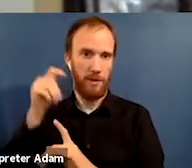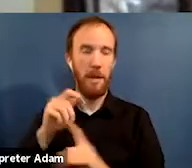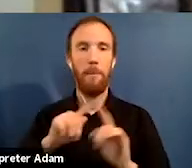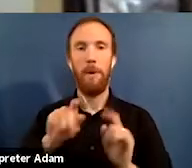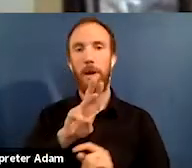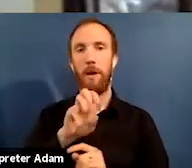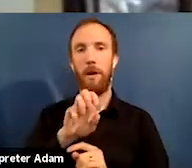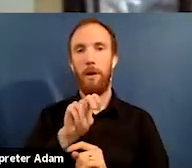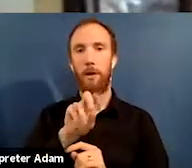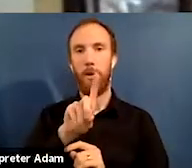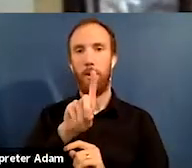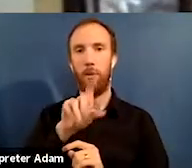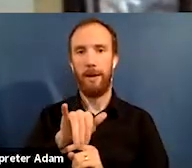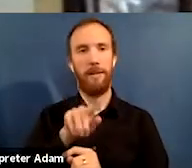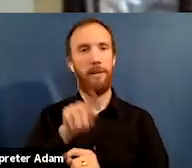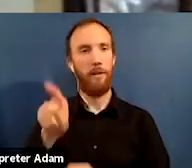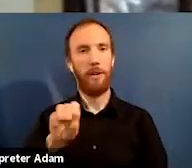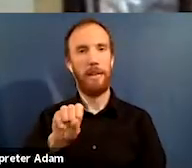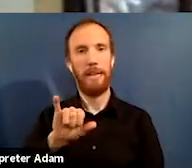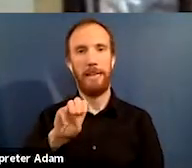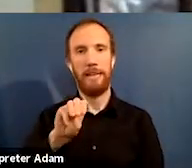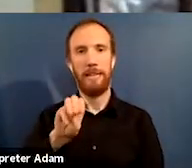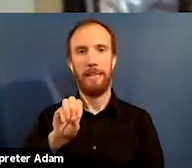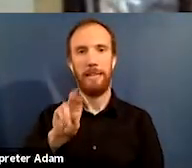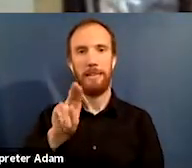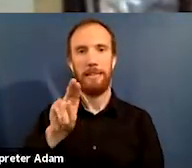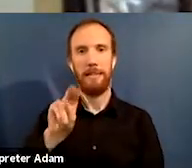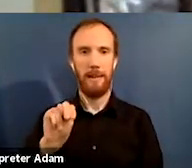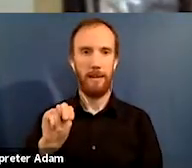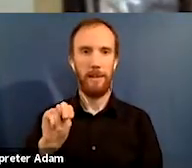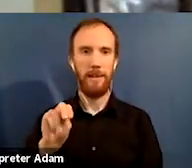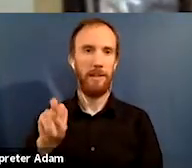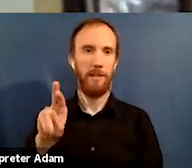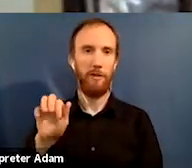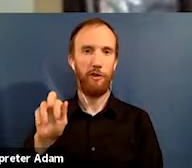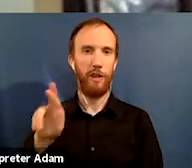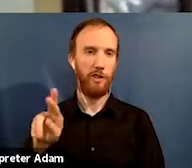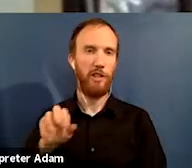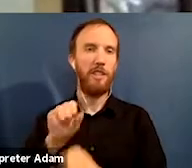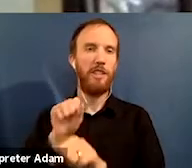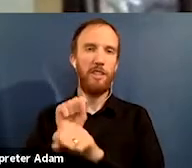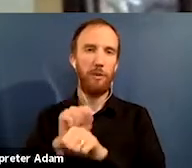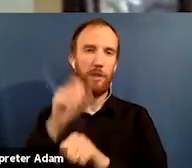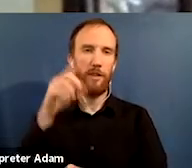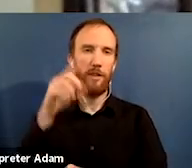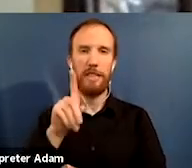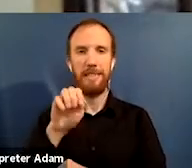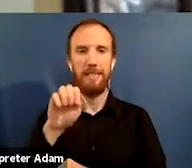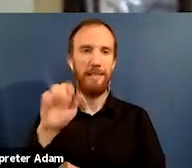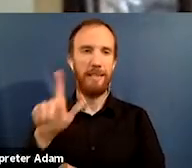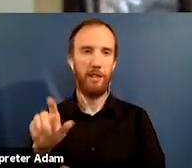Fraser. She works on the Digital Democracy Group. And she has a book coming out soon called